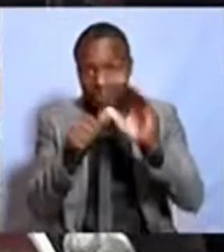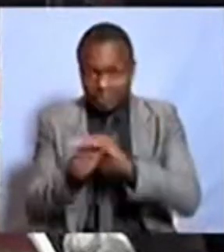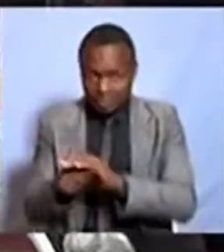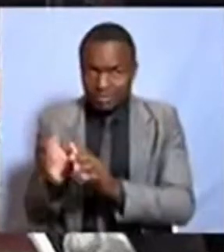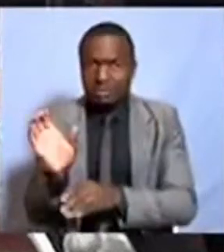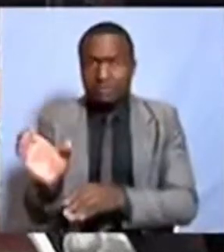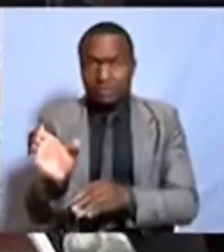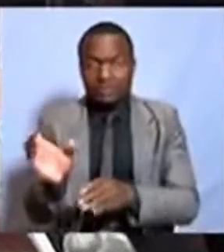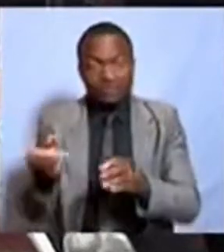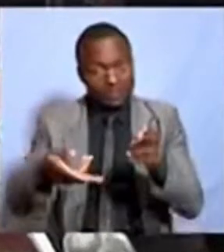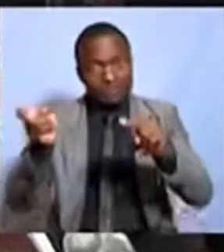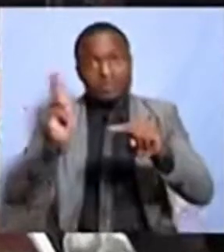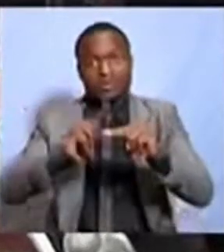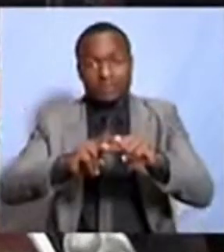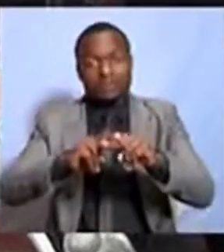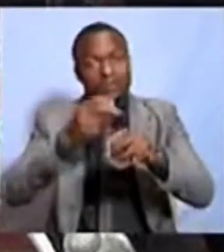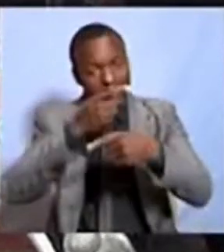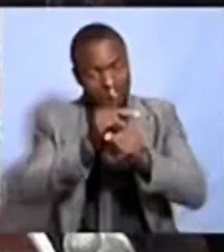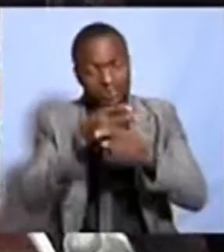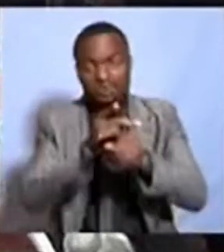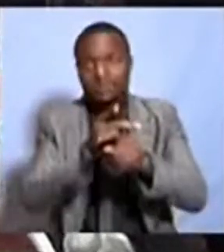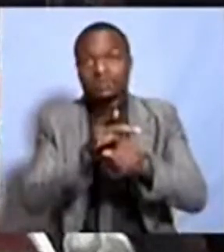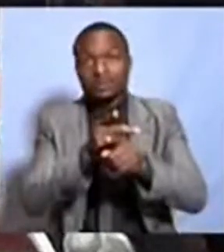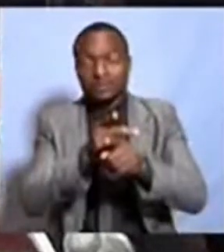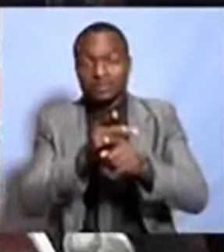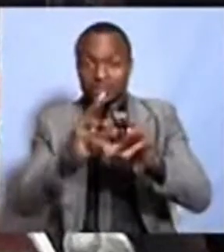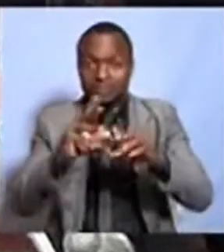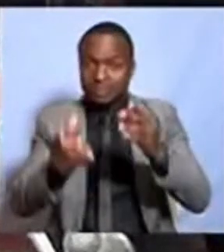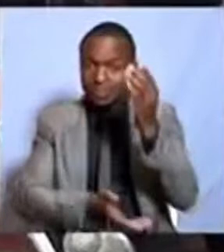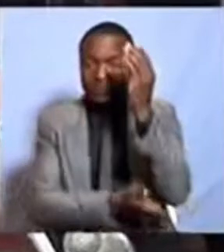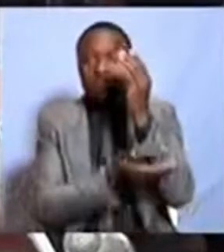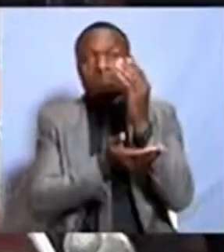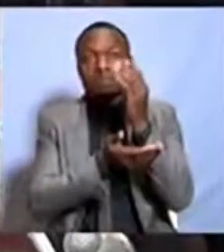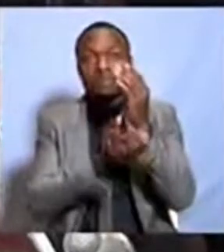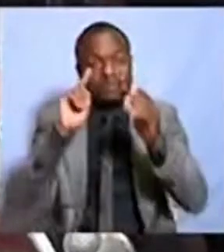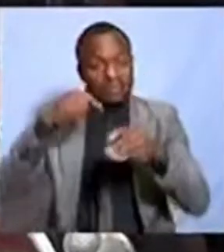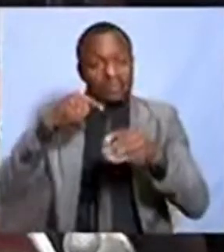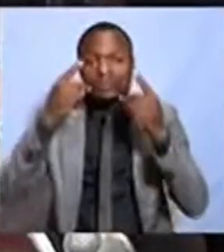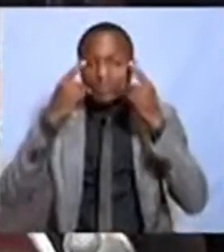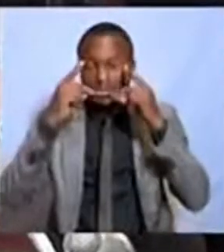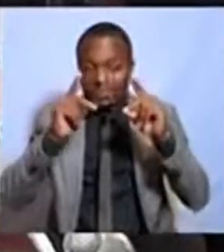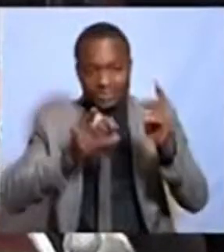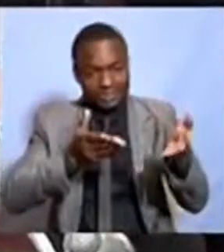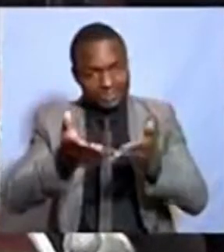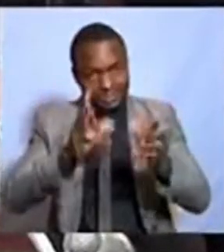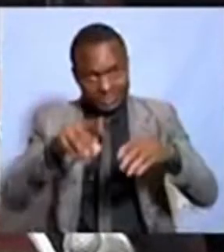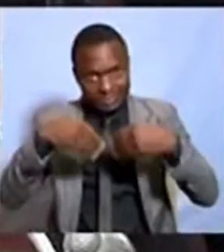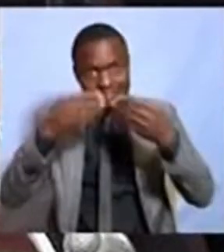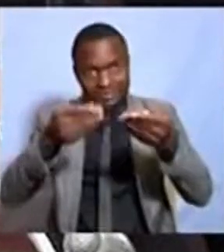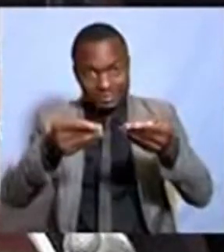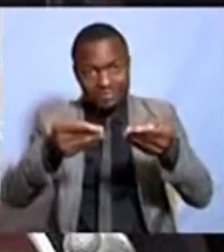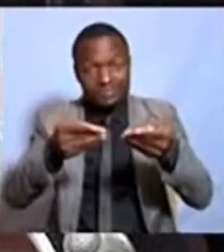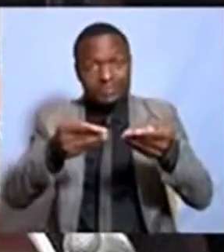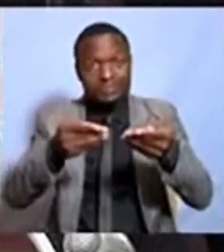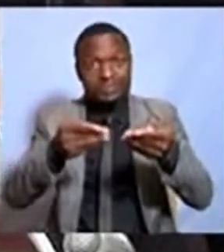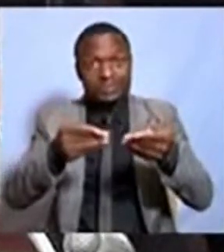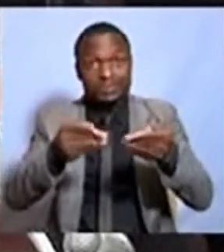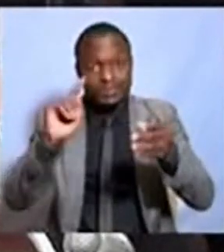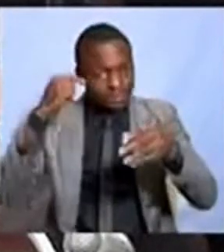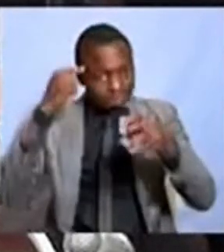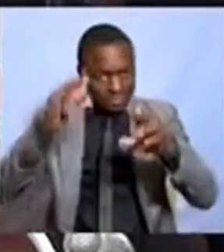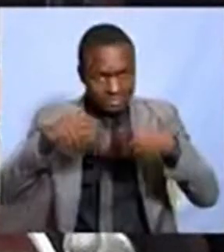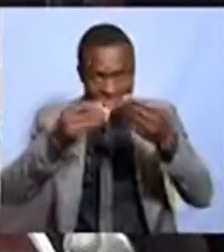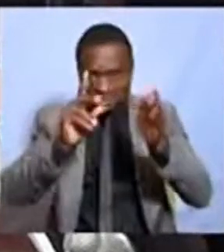increased production and productivity, as well as improved public service delivery. Additionally, the government committed to providing the